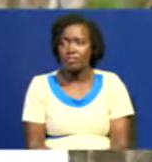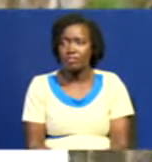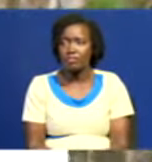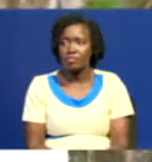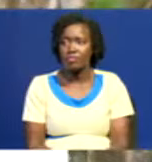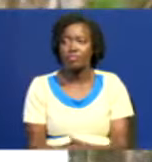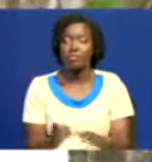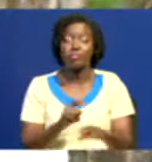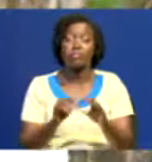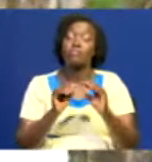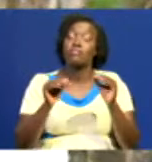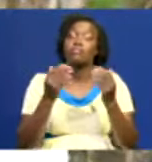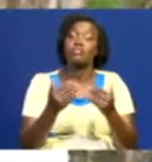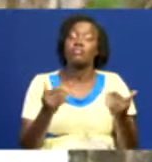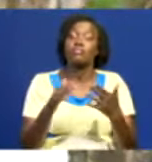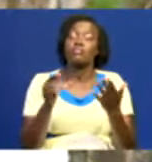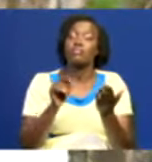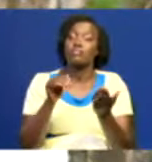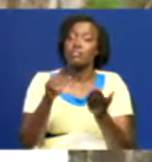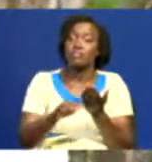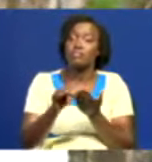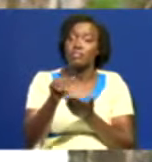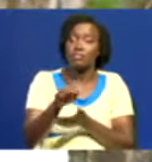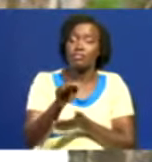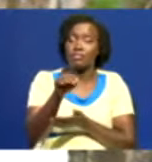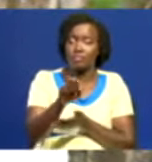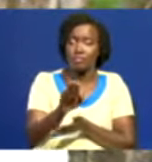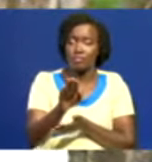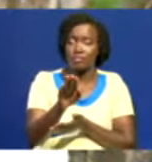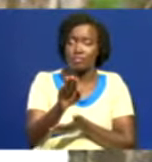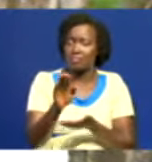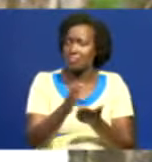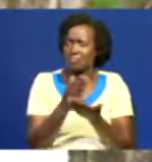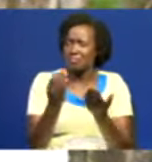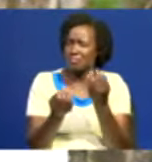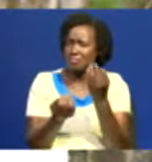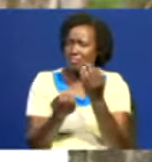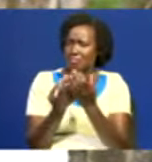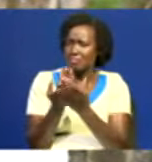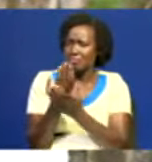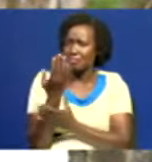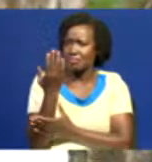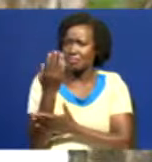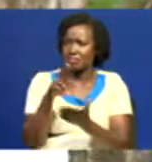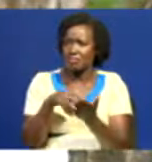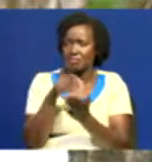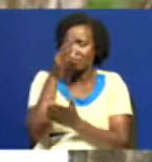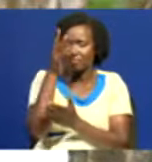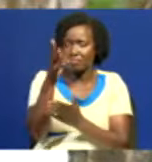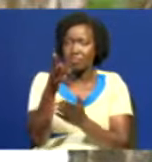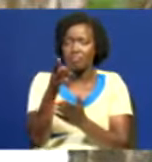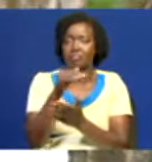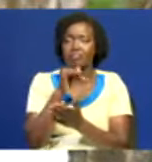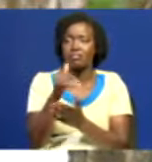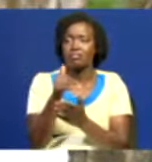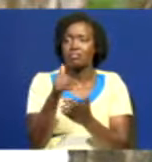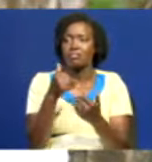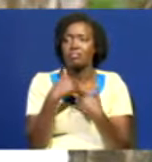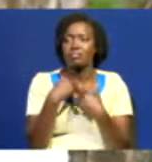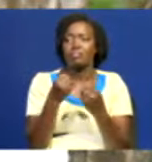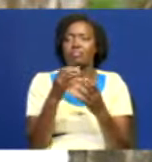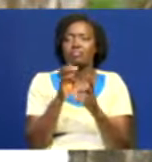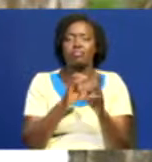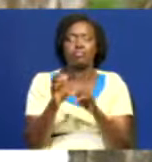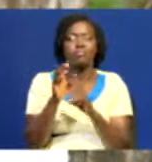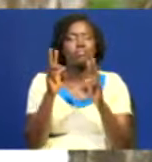When we teach our children how to plant trees, it is something that they're growing to grow with. That means in future we shall not be having so many